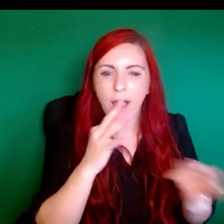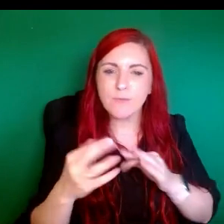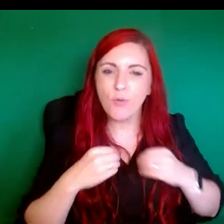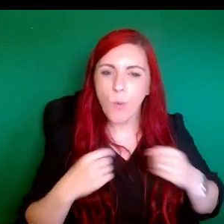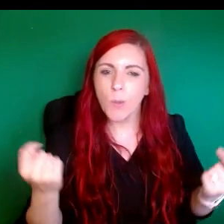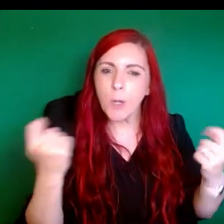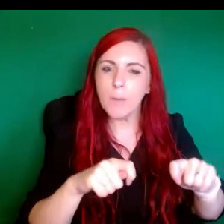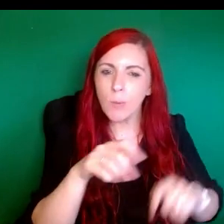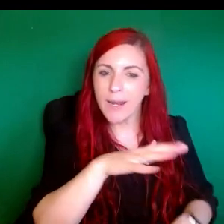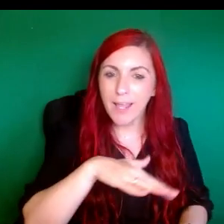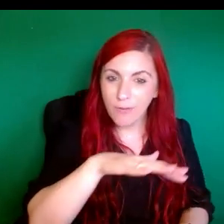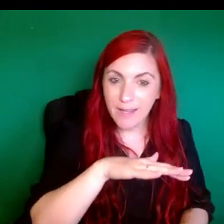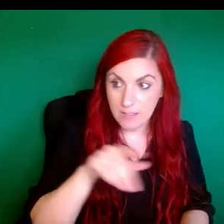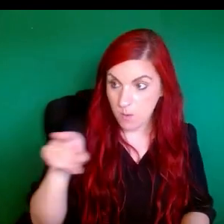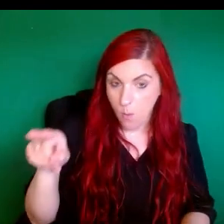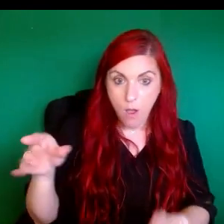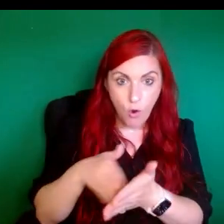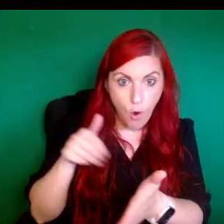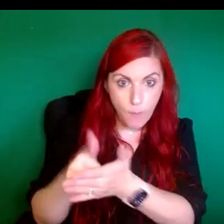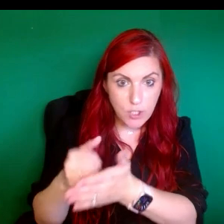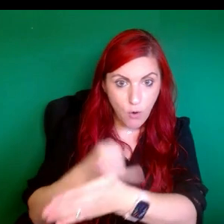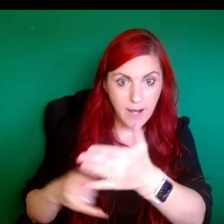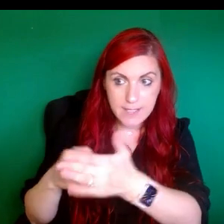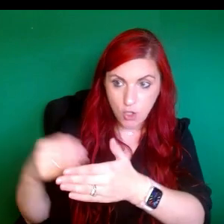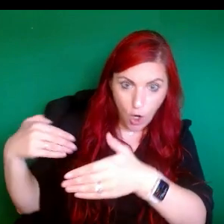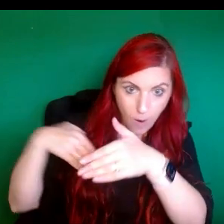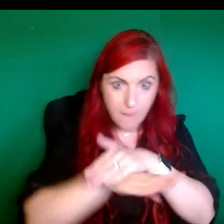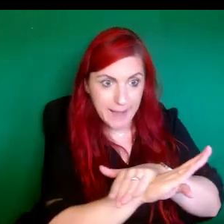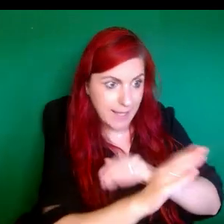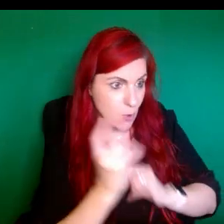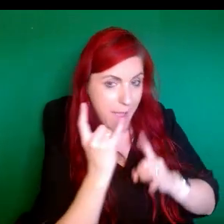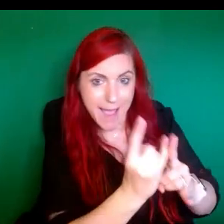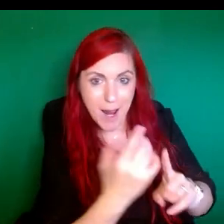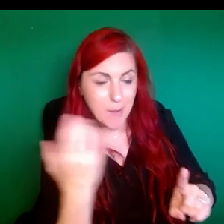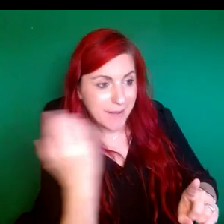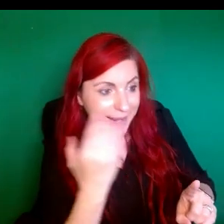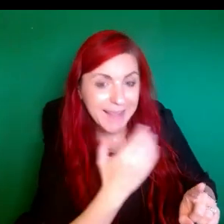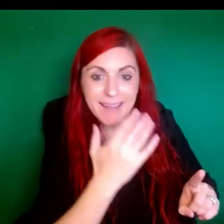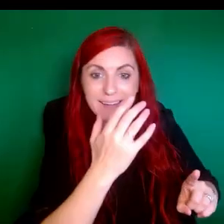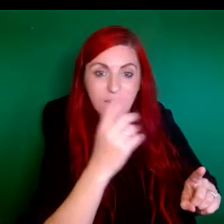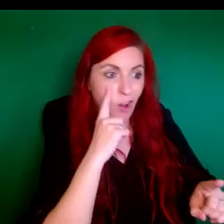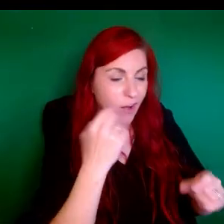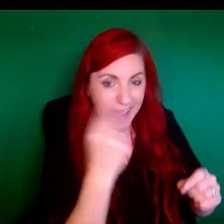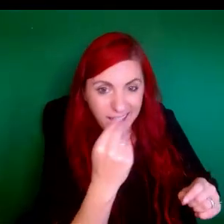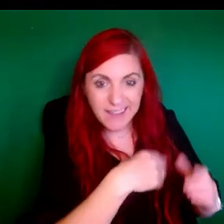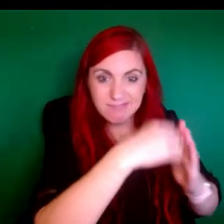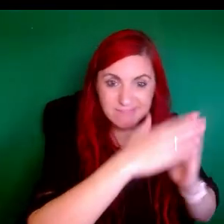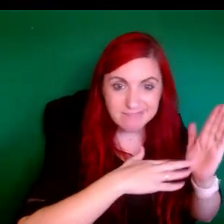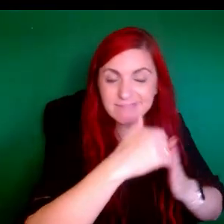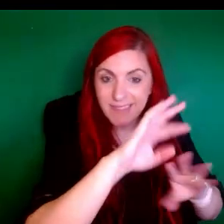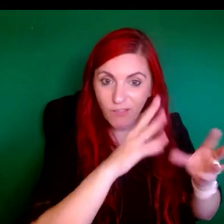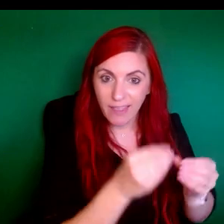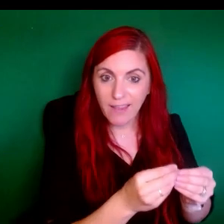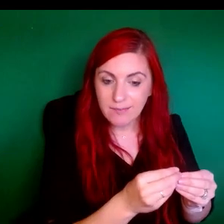these housing clusters and helping to keep them looking nice and looking maintained and well painted. And then that creates a lovely